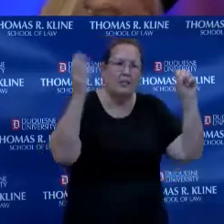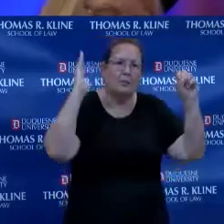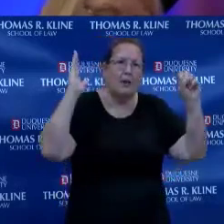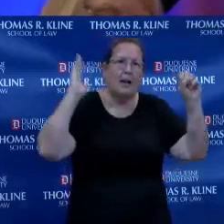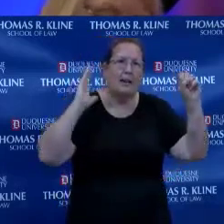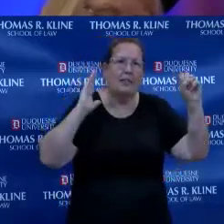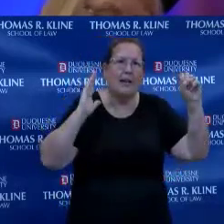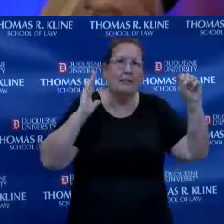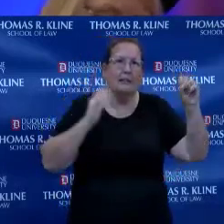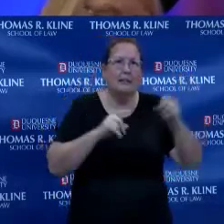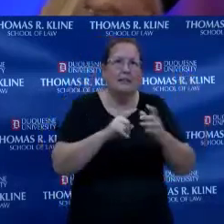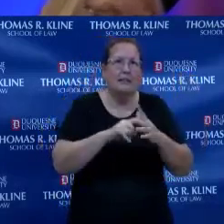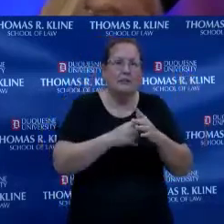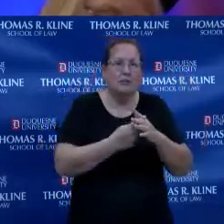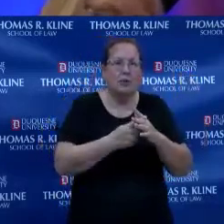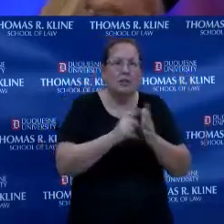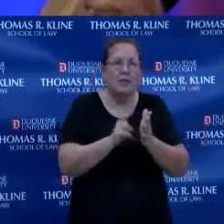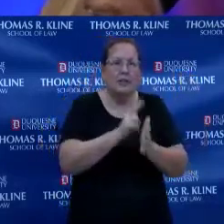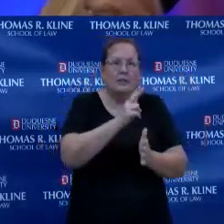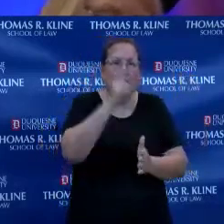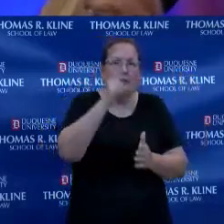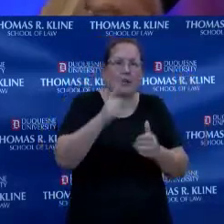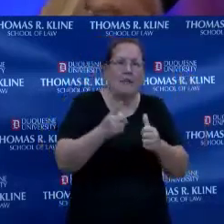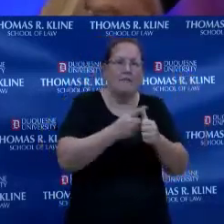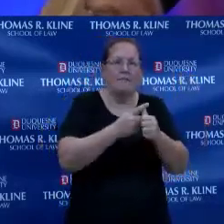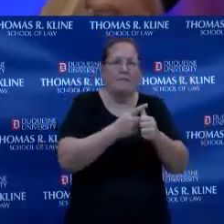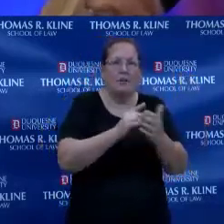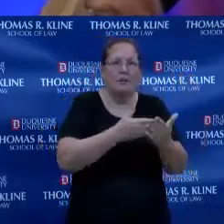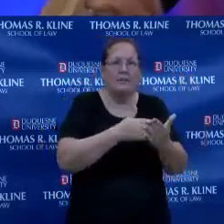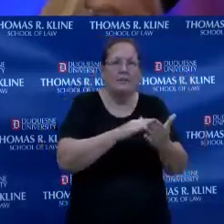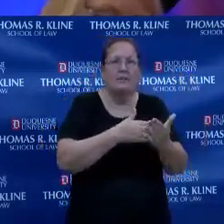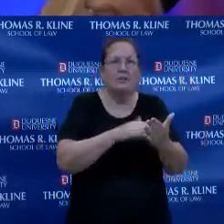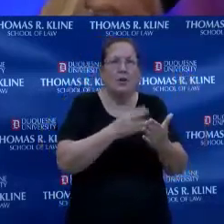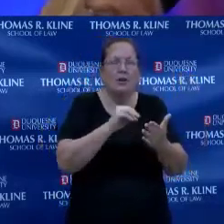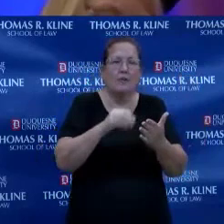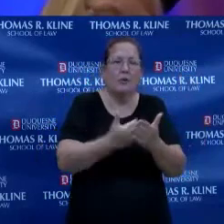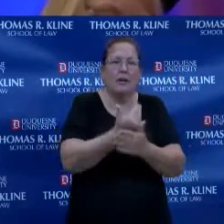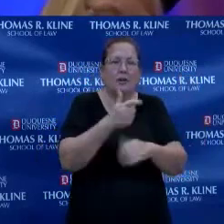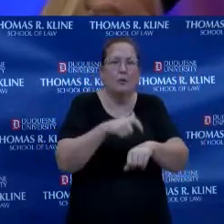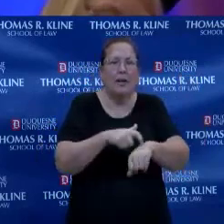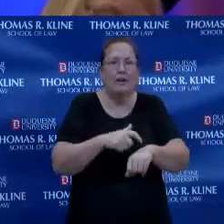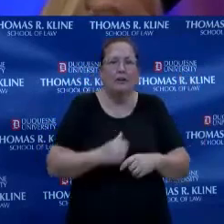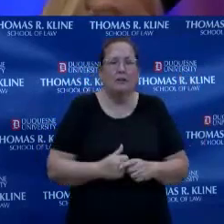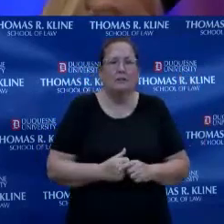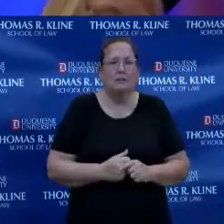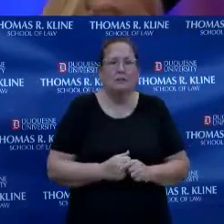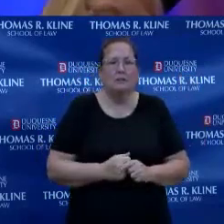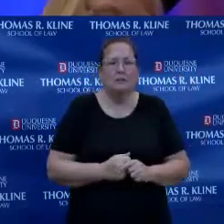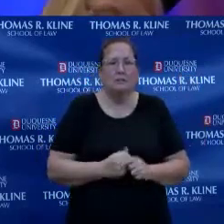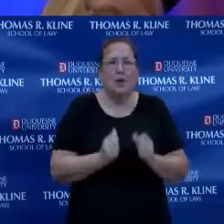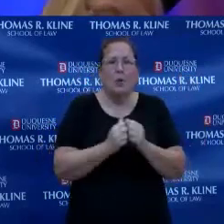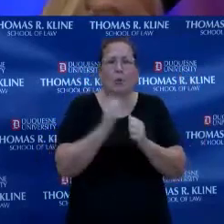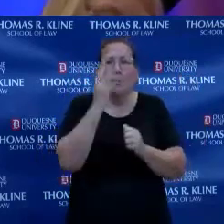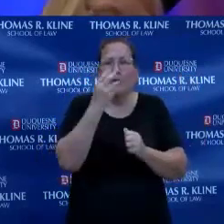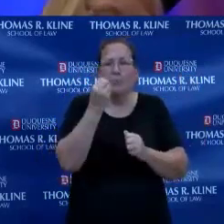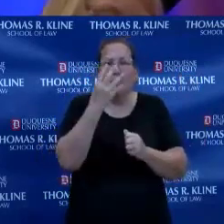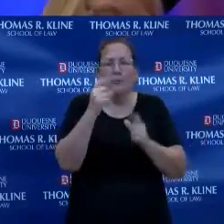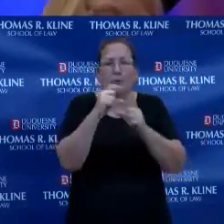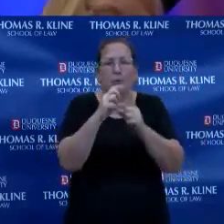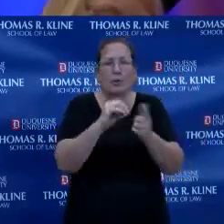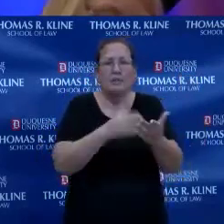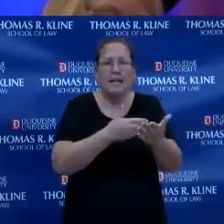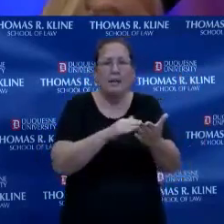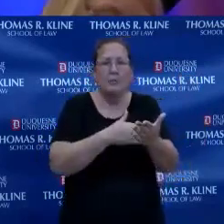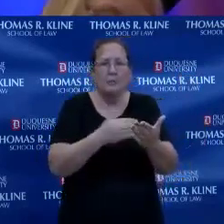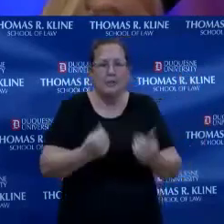the university's original alma mater for a new era, with beautiful words and music inspired